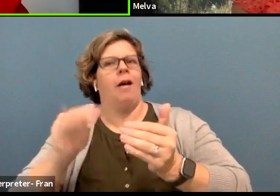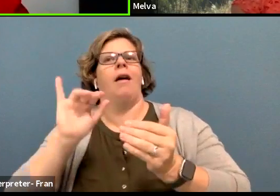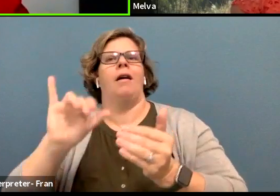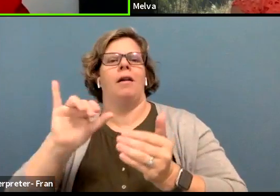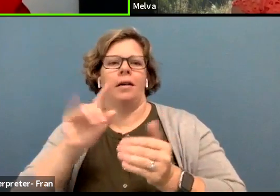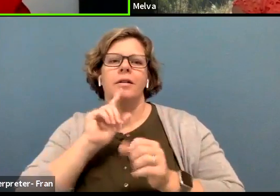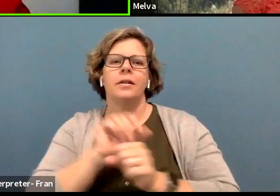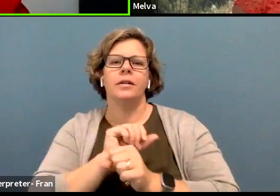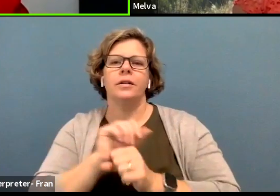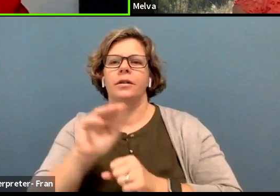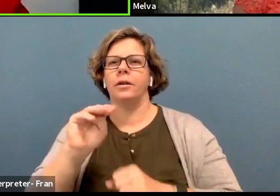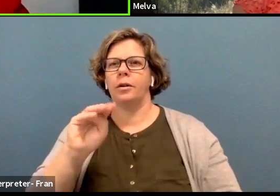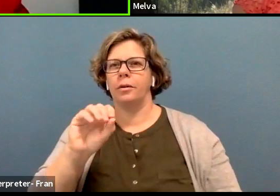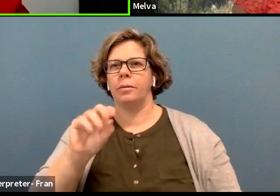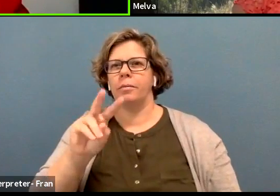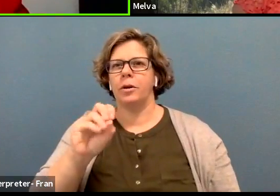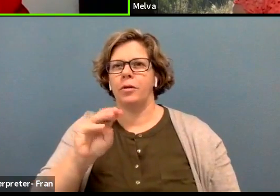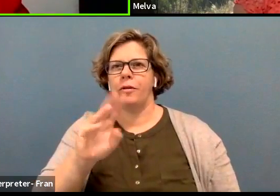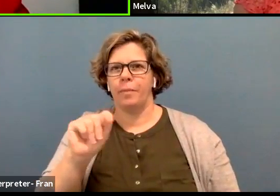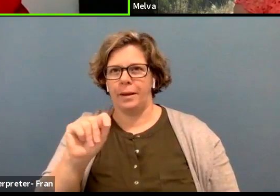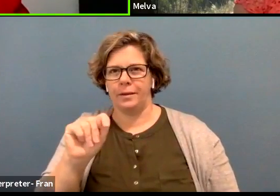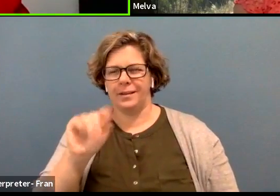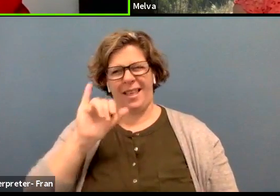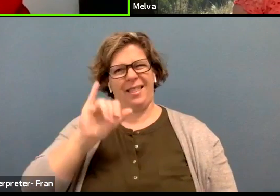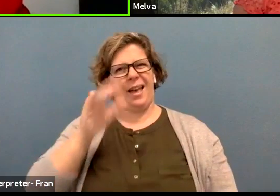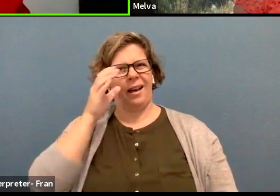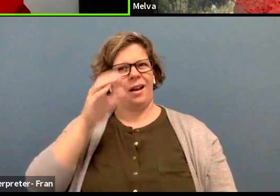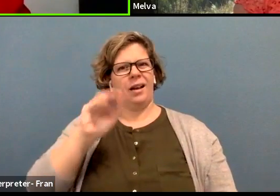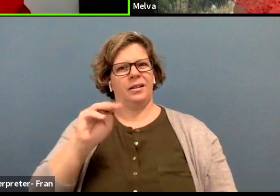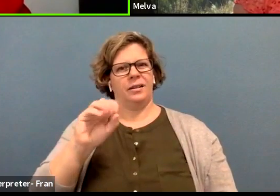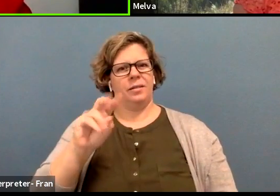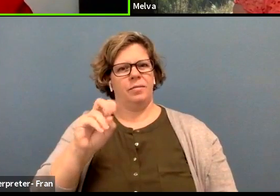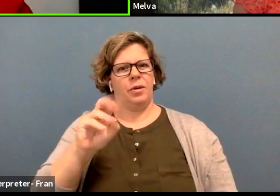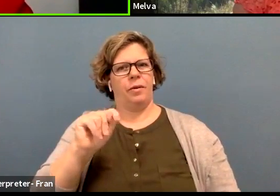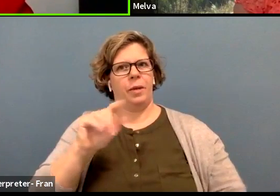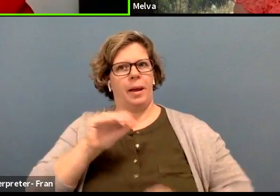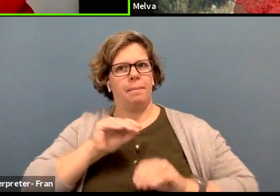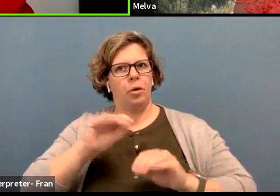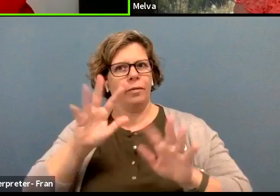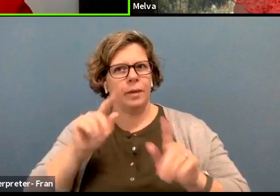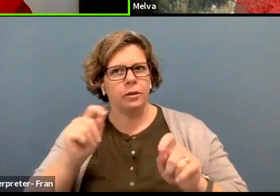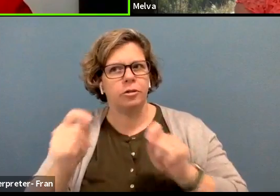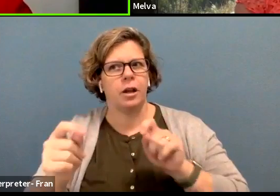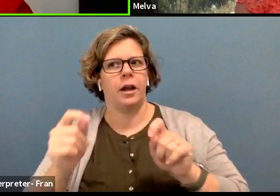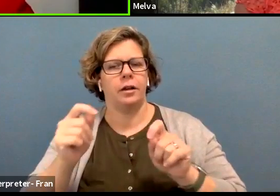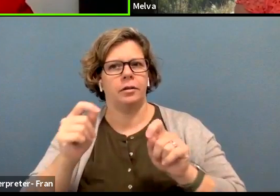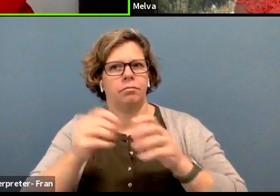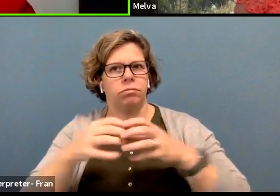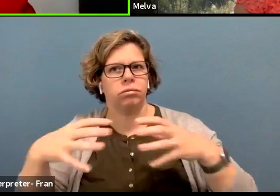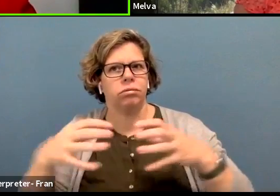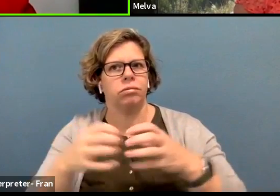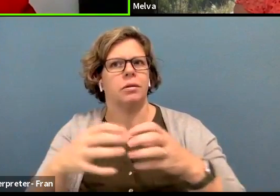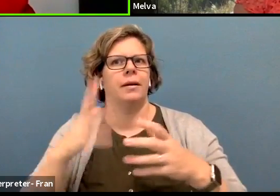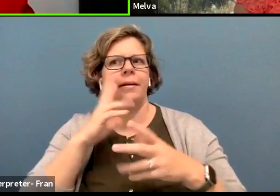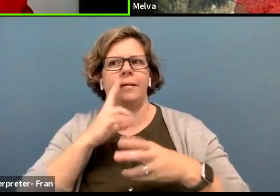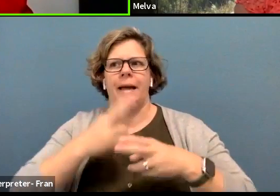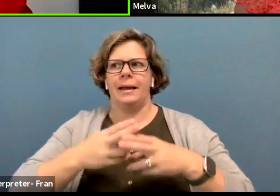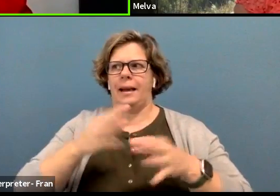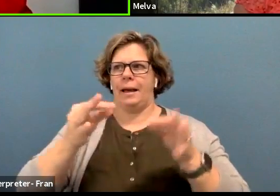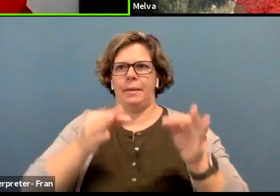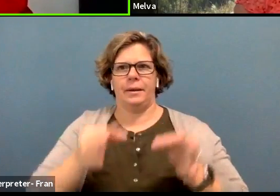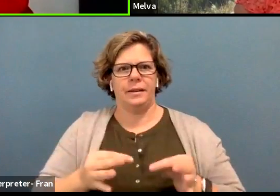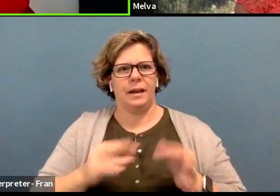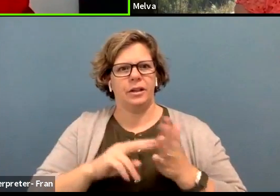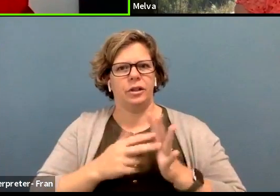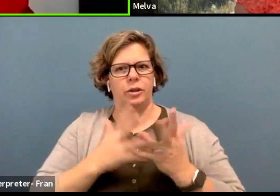movement. So the thing about a movement is it's constantly moving, by name and definition. And